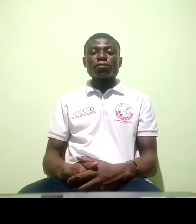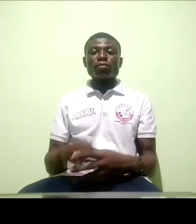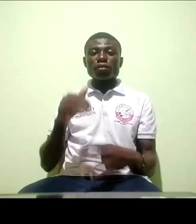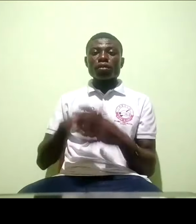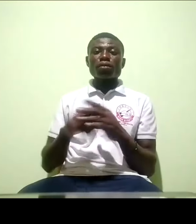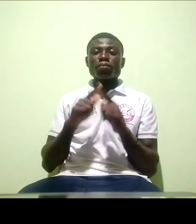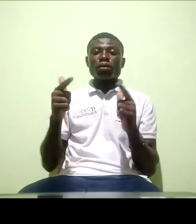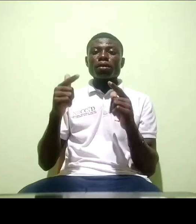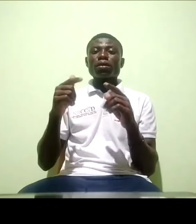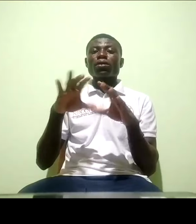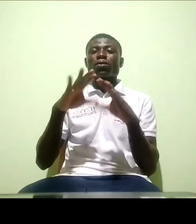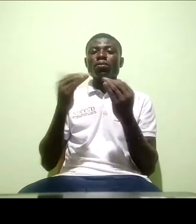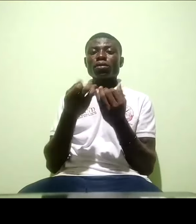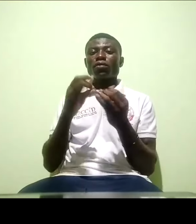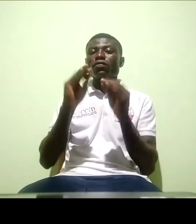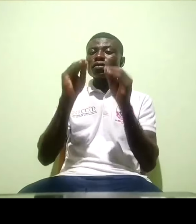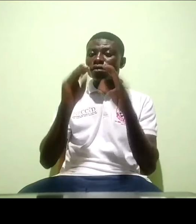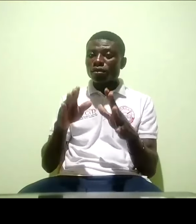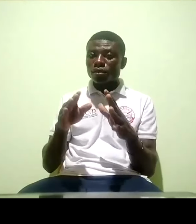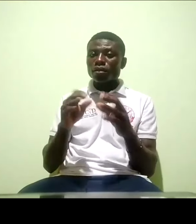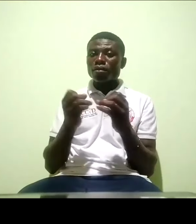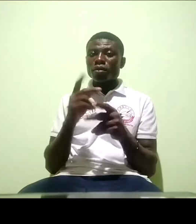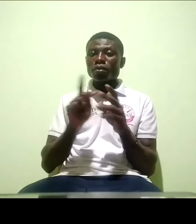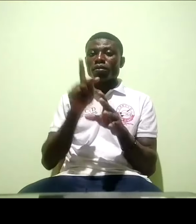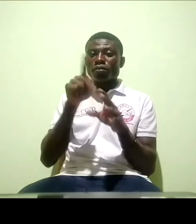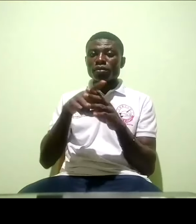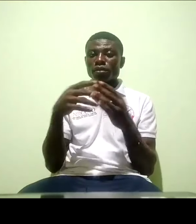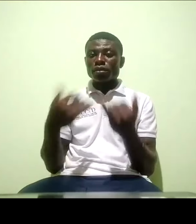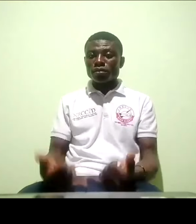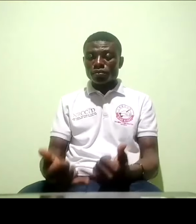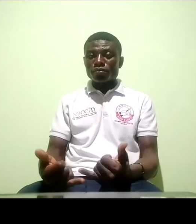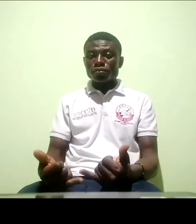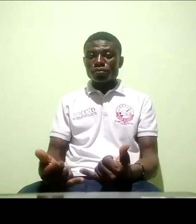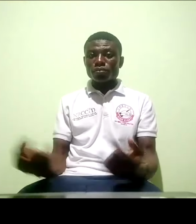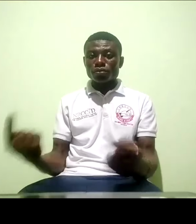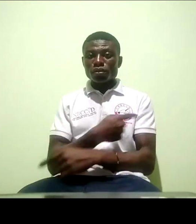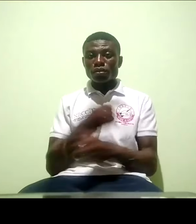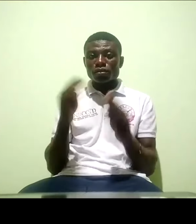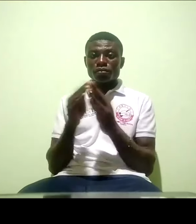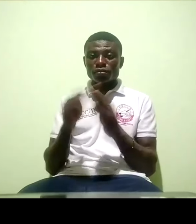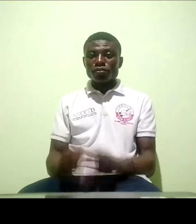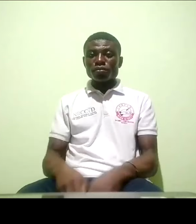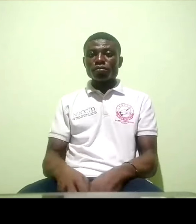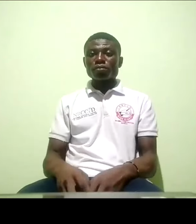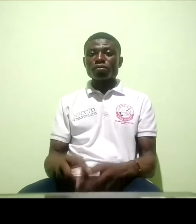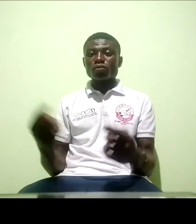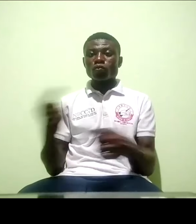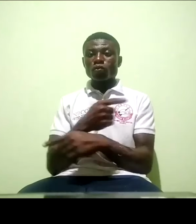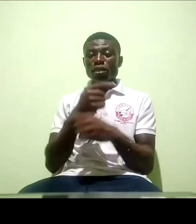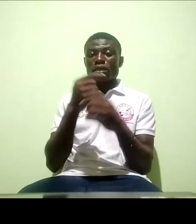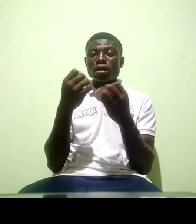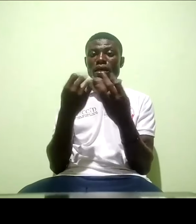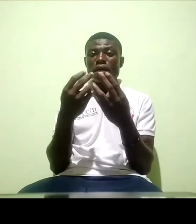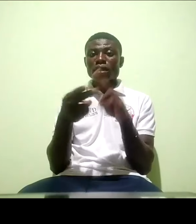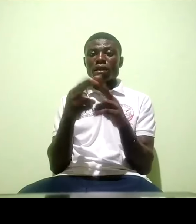of teachers. And how many participants are there for today's meeting here so far? I think 153 I can see. Are there more